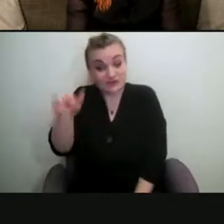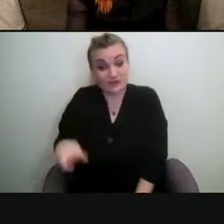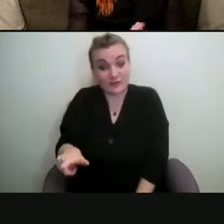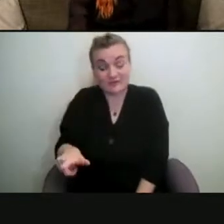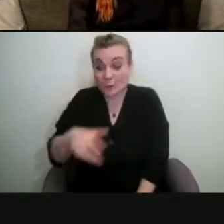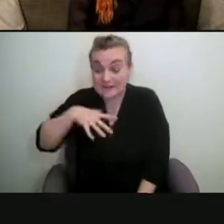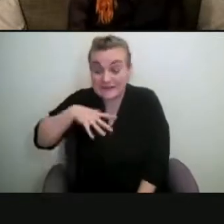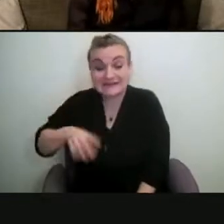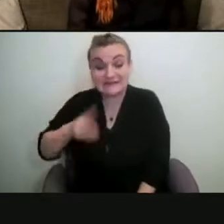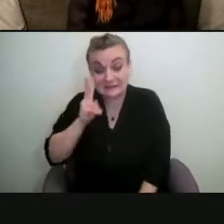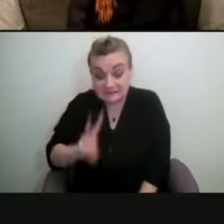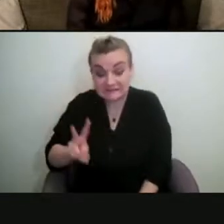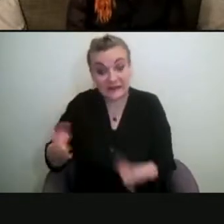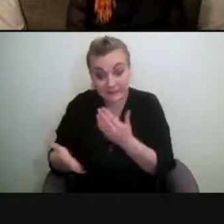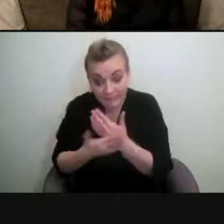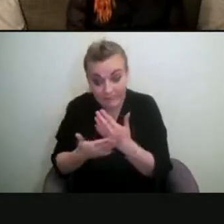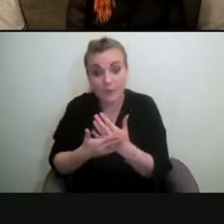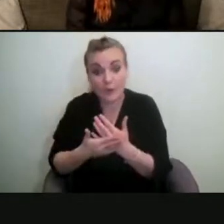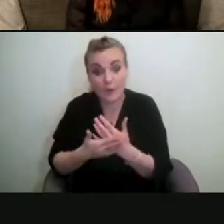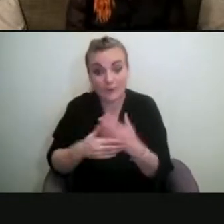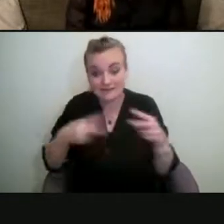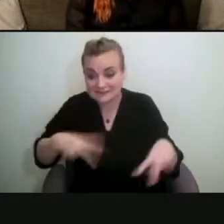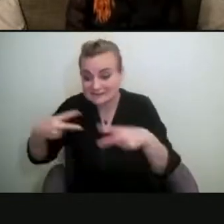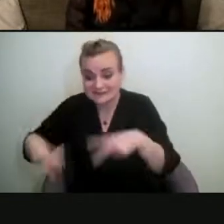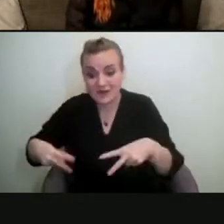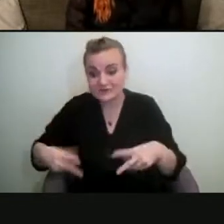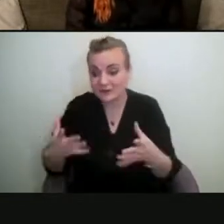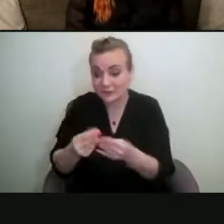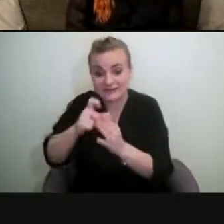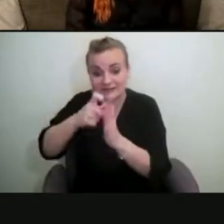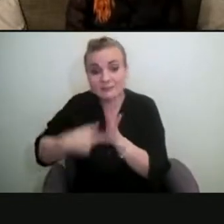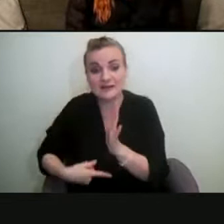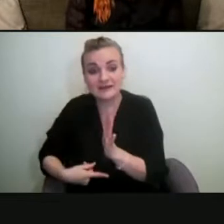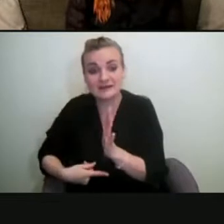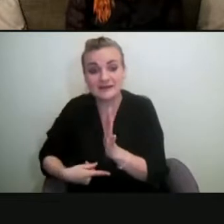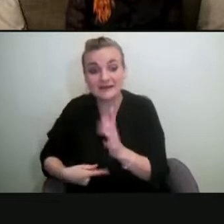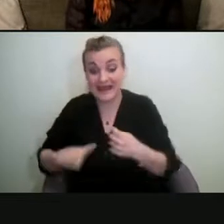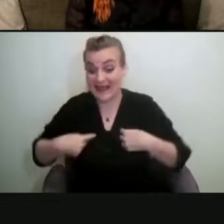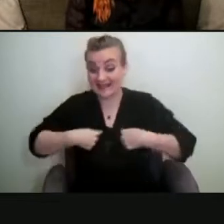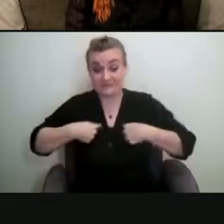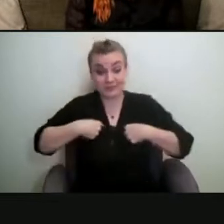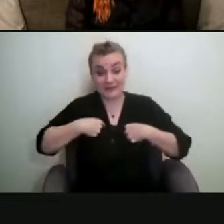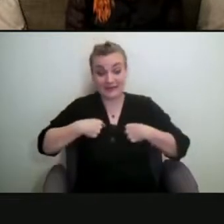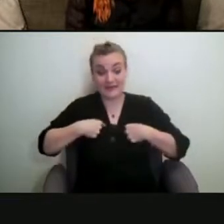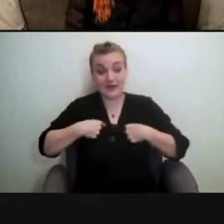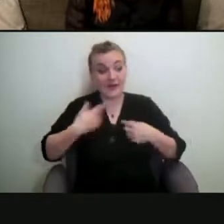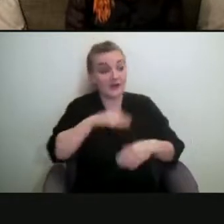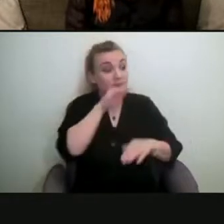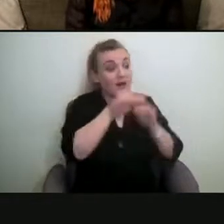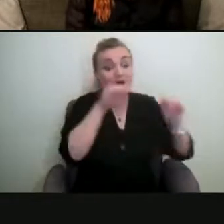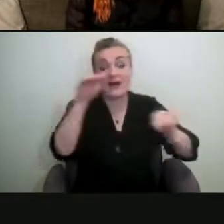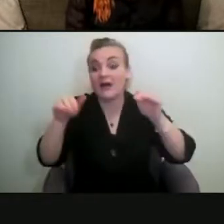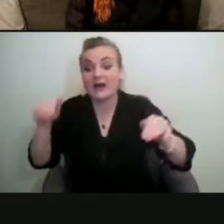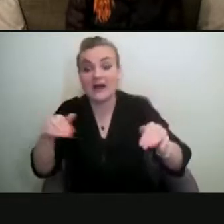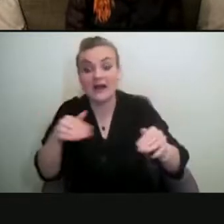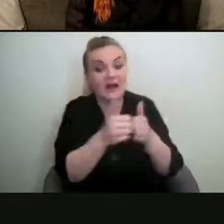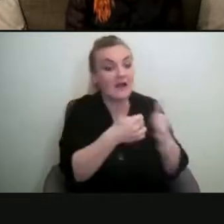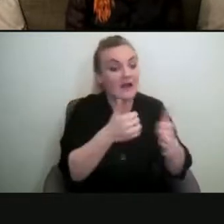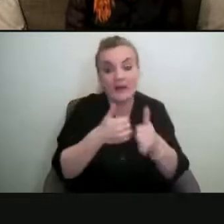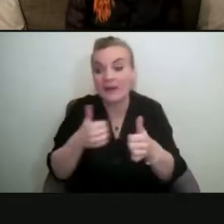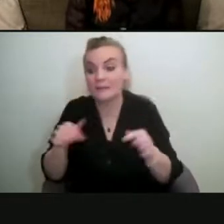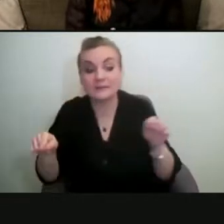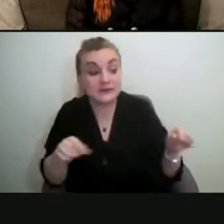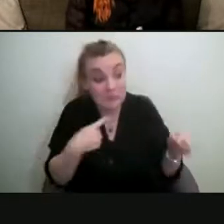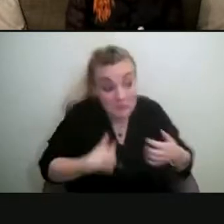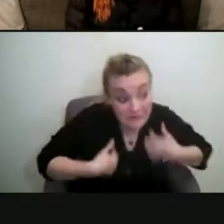more dancers there. You know, I'm, as much as I can, reaching out to as many companies to kind of see if it's something that they're interested